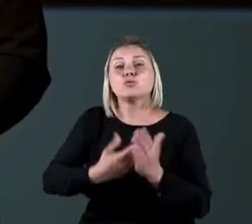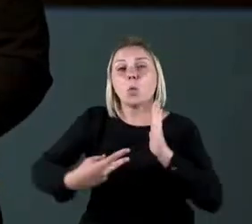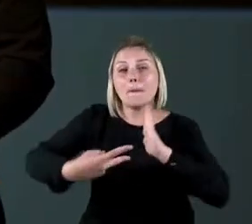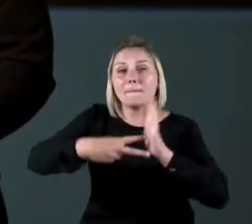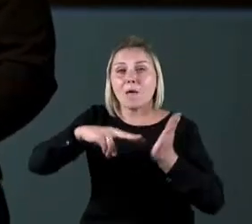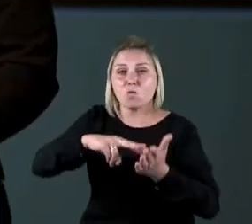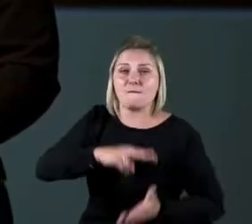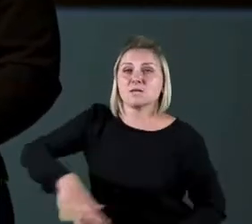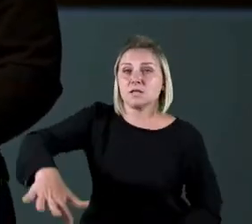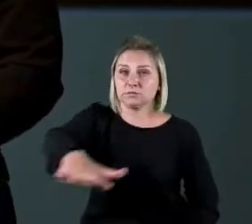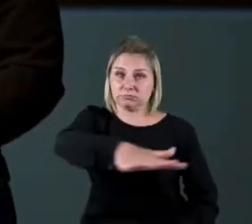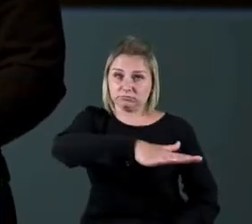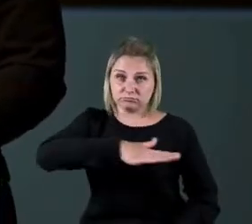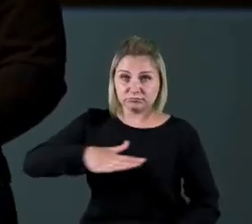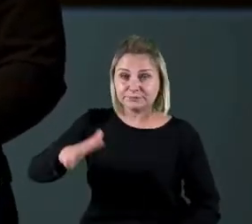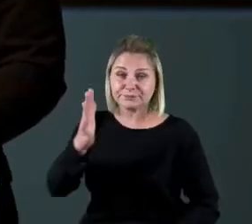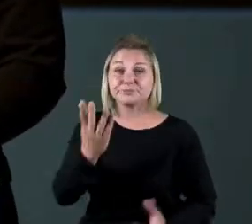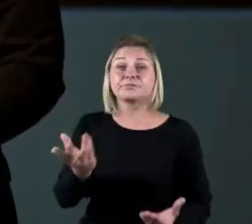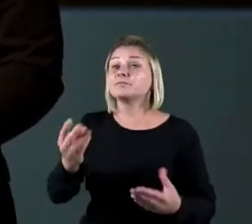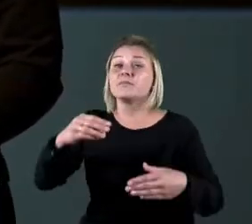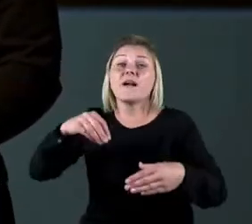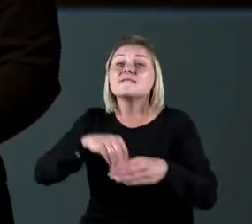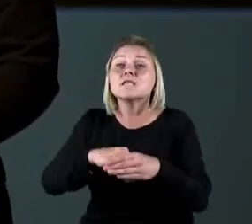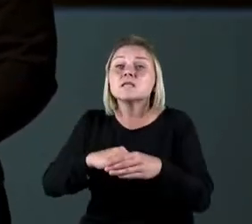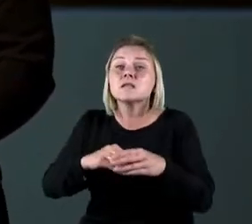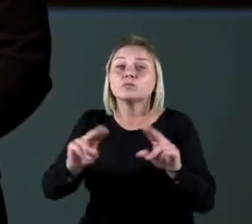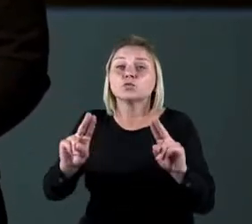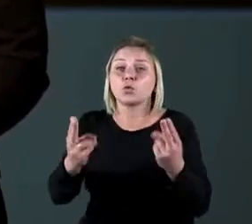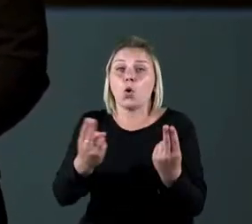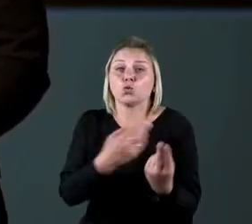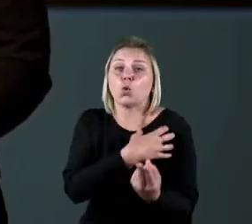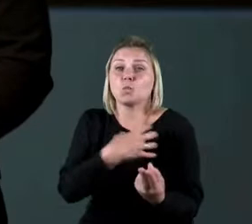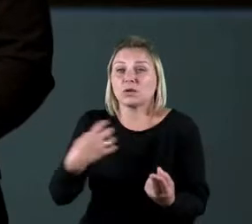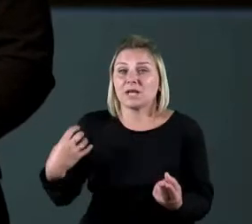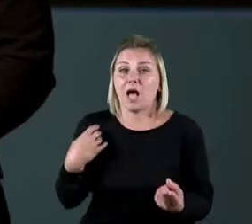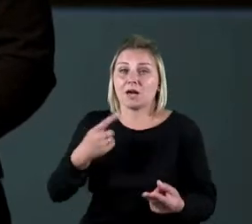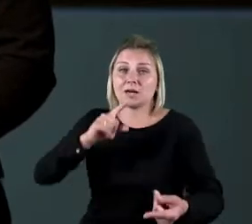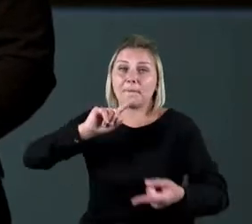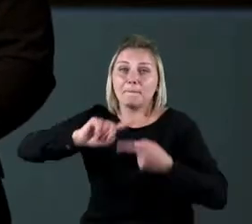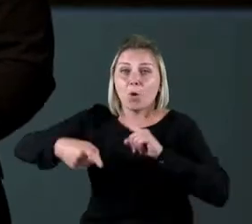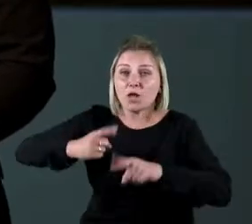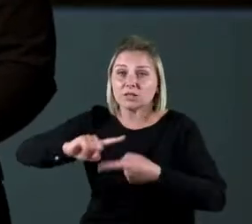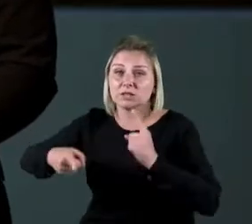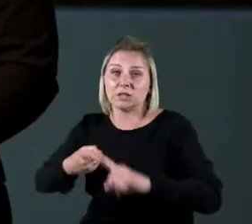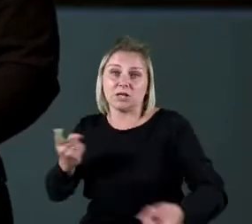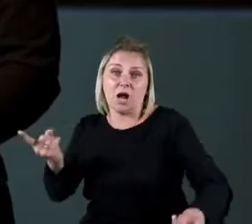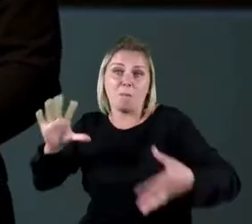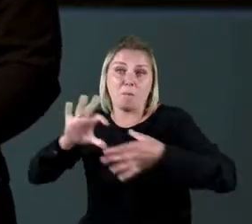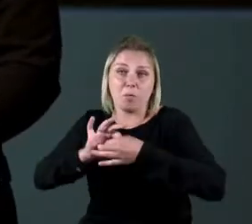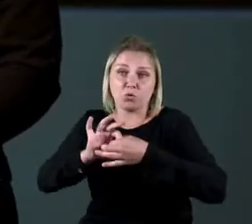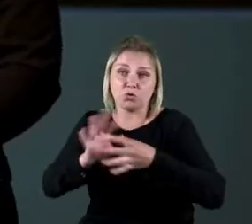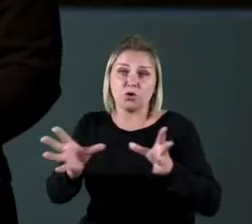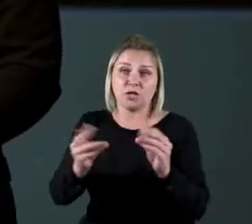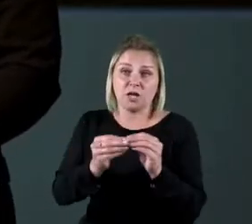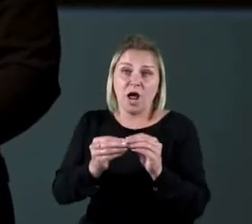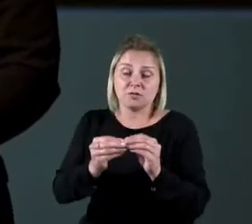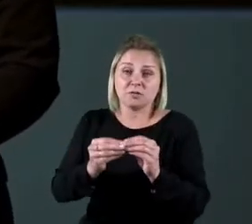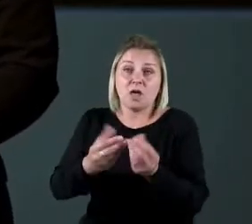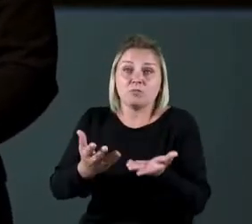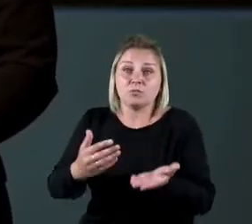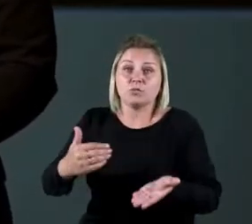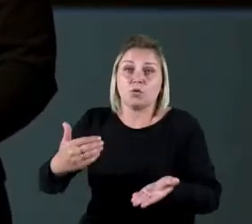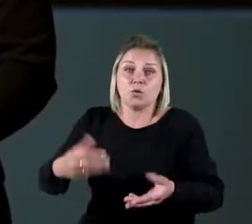political economy, which facilitates urban expansion, far outstripping its capacity to manage